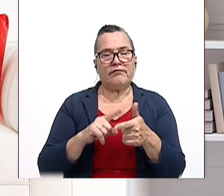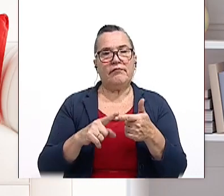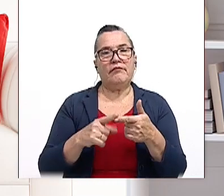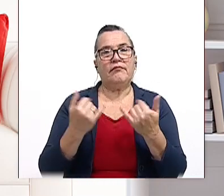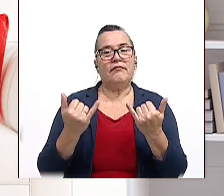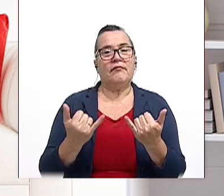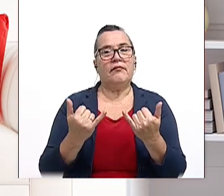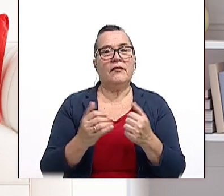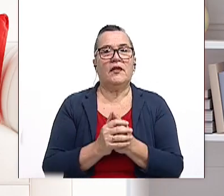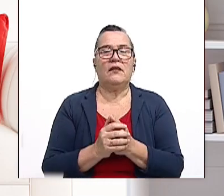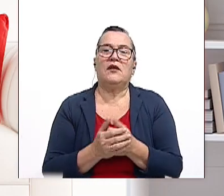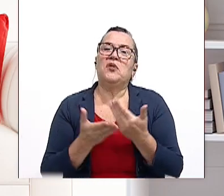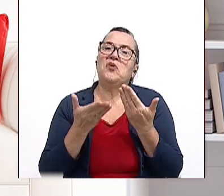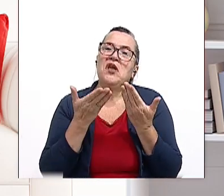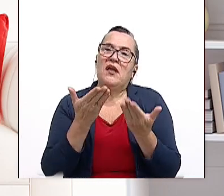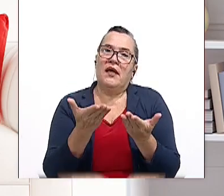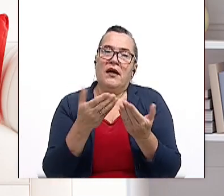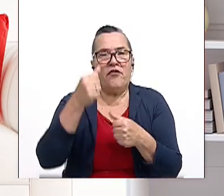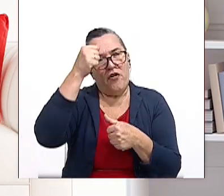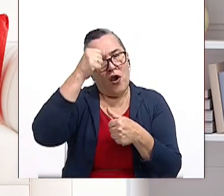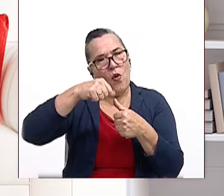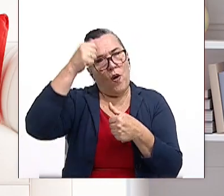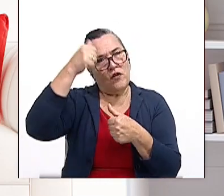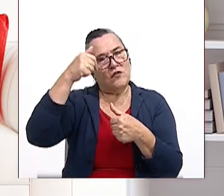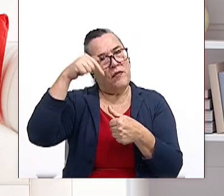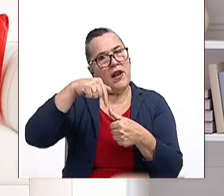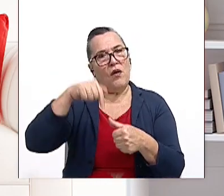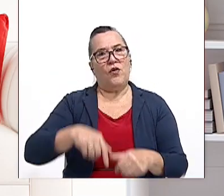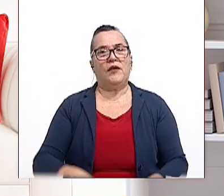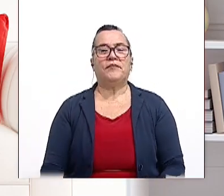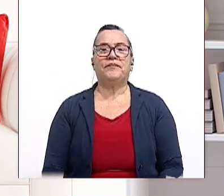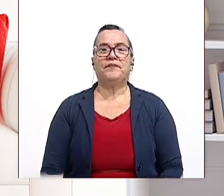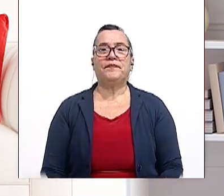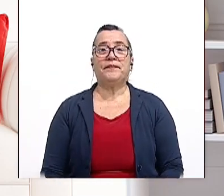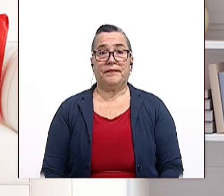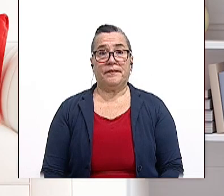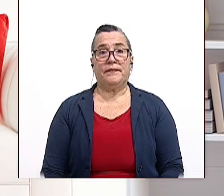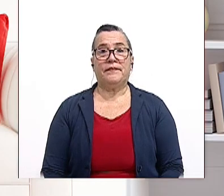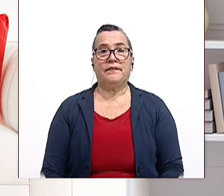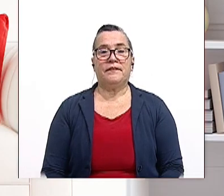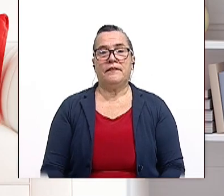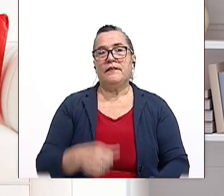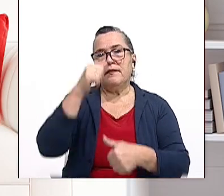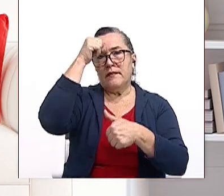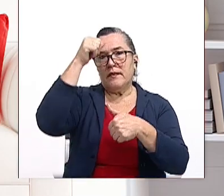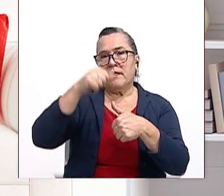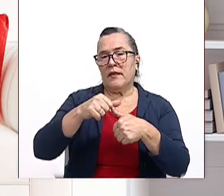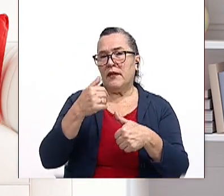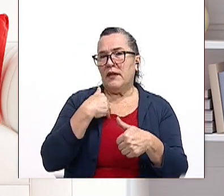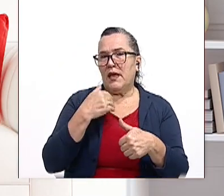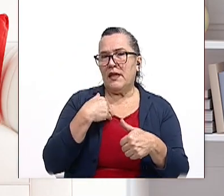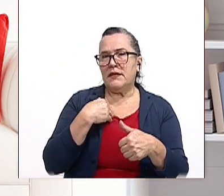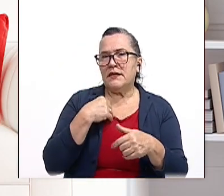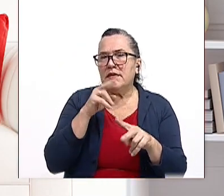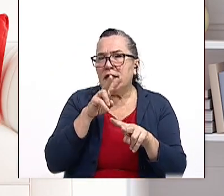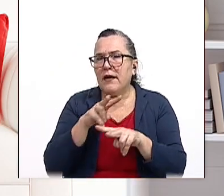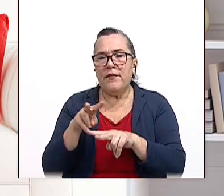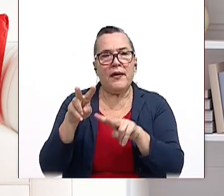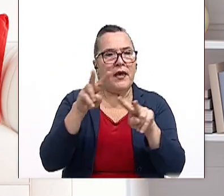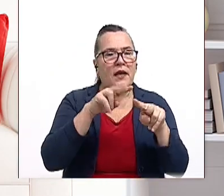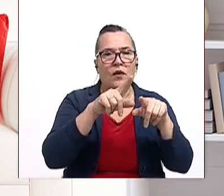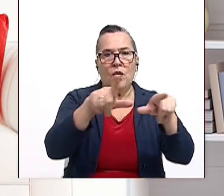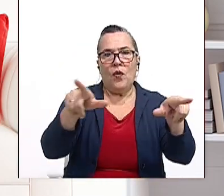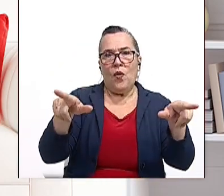for today's lesson. Okay, so remember, you have to try to look for a quiet